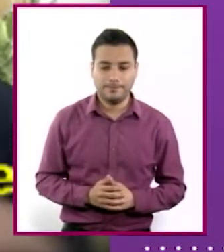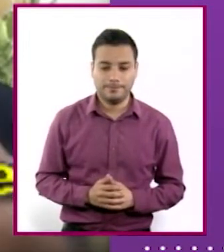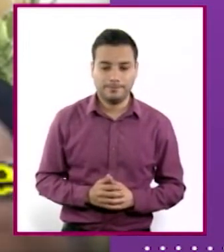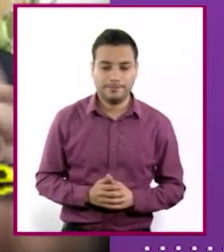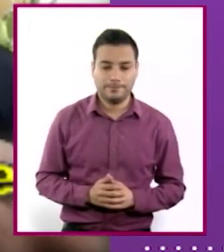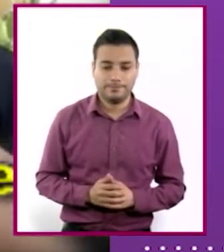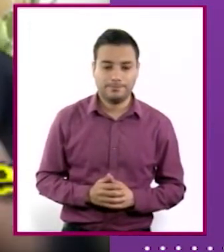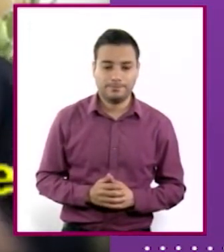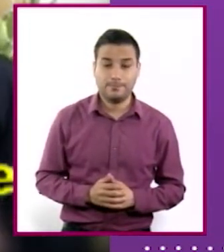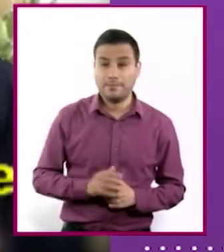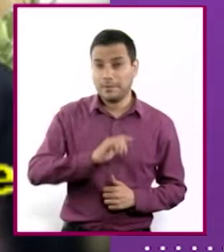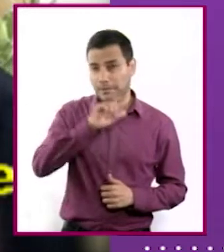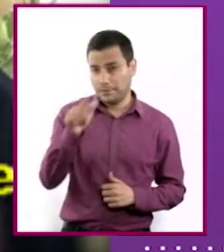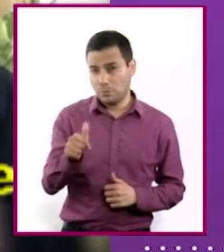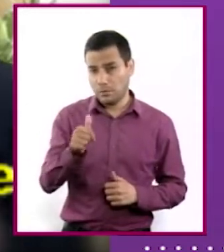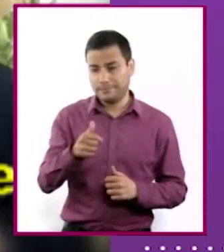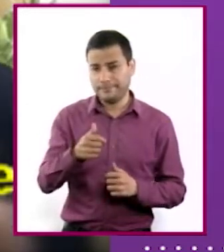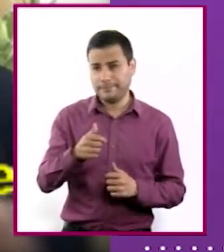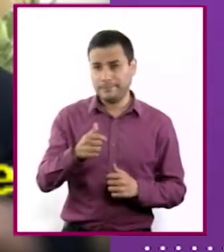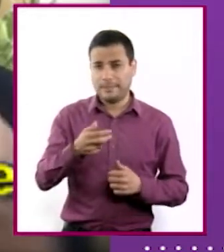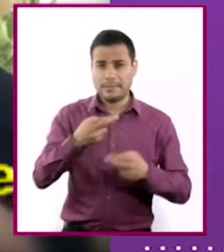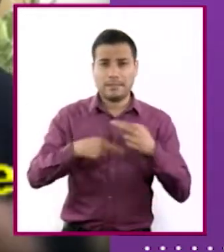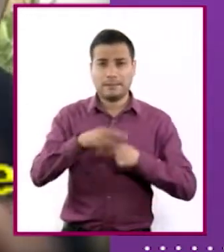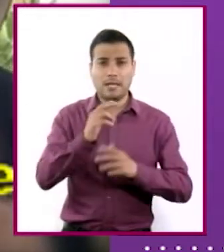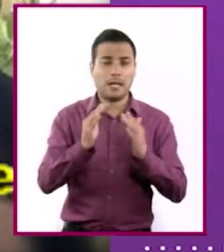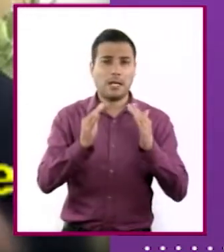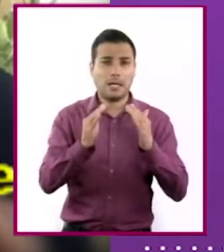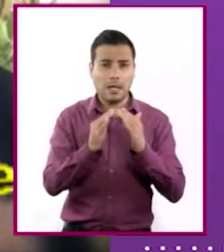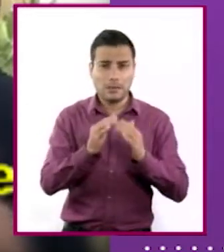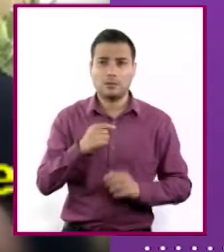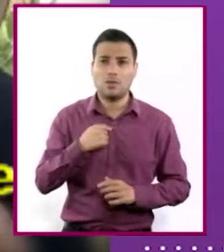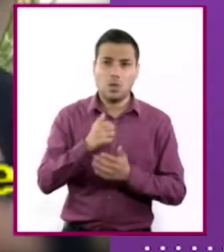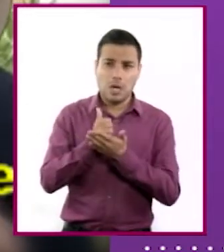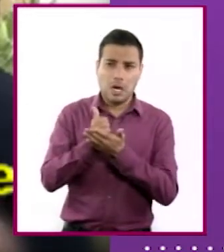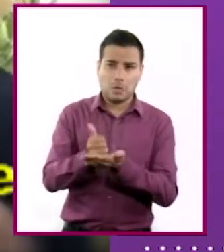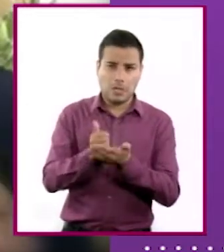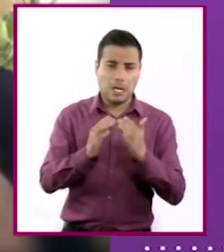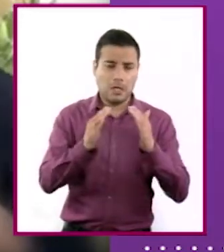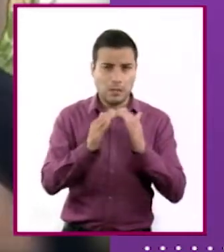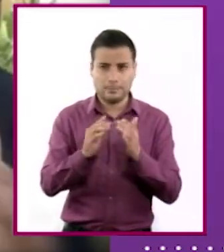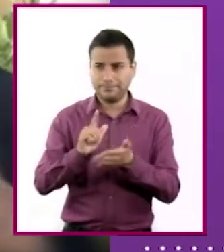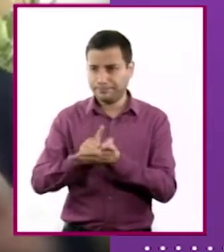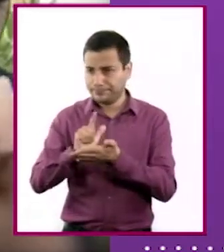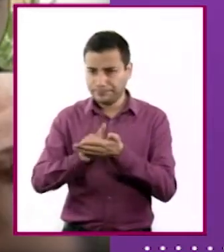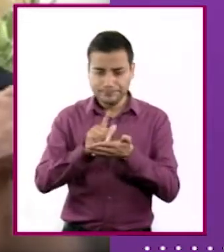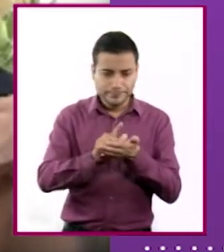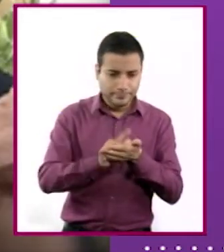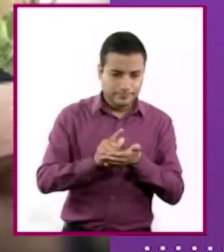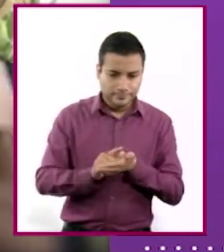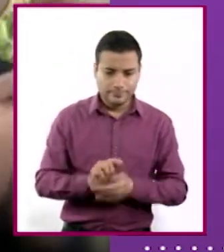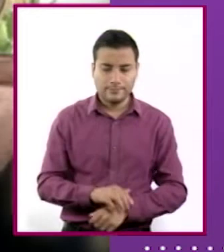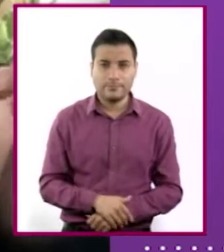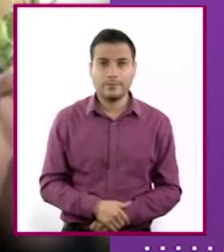When we returned home, I helped her clean the house.